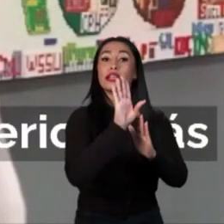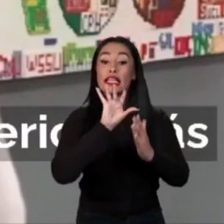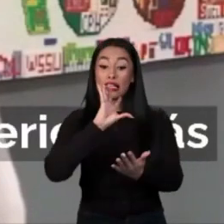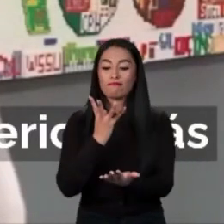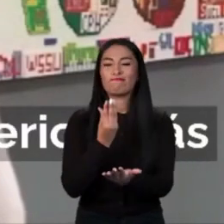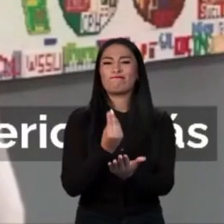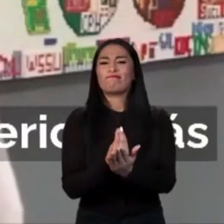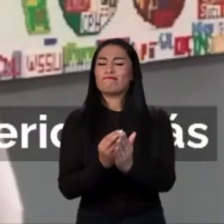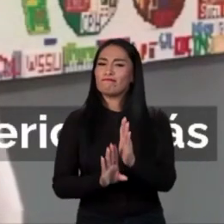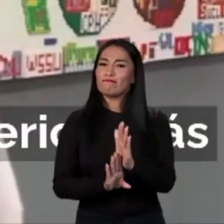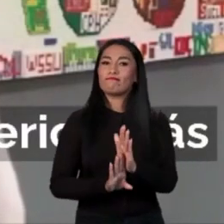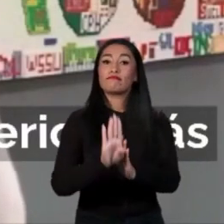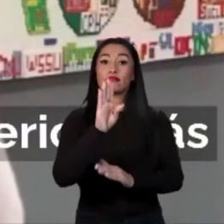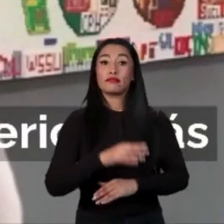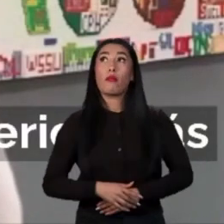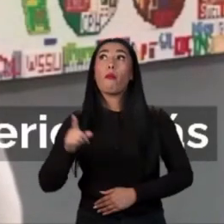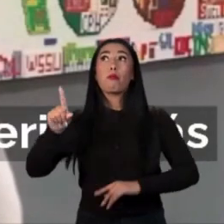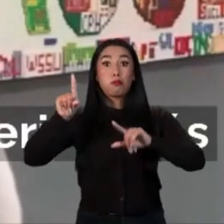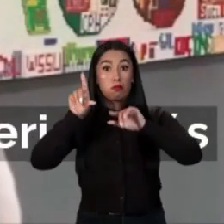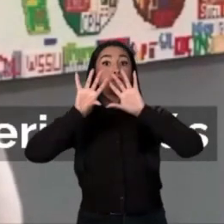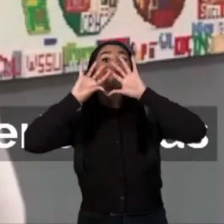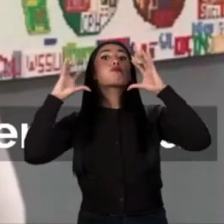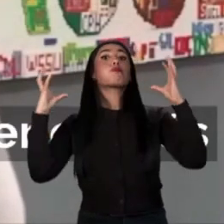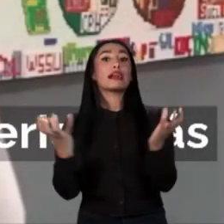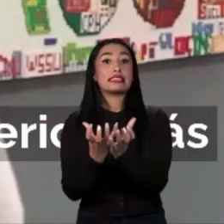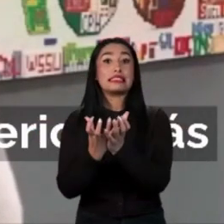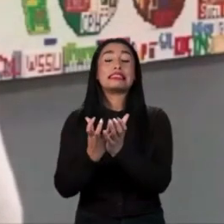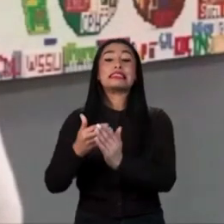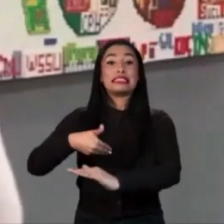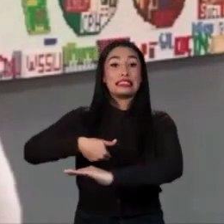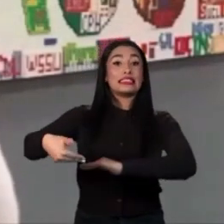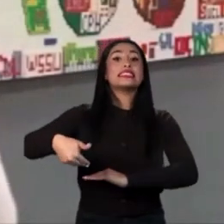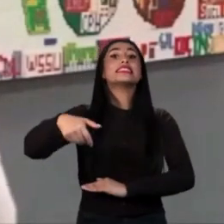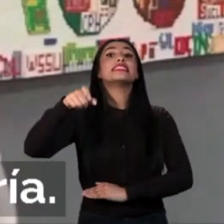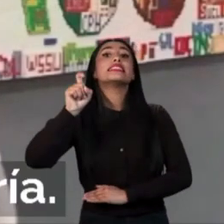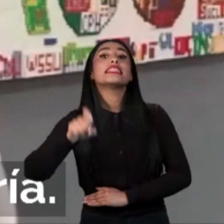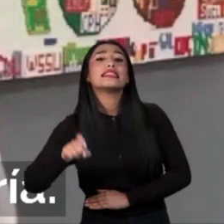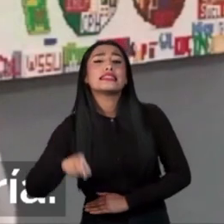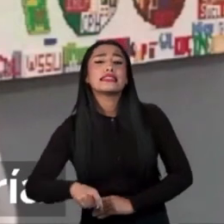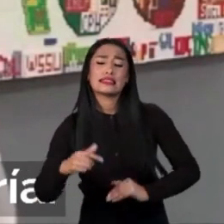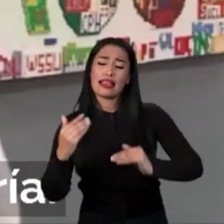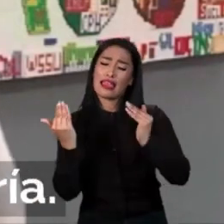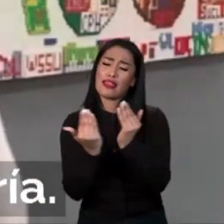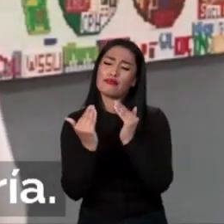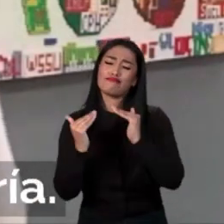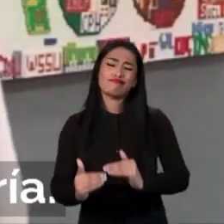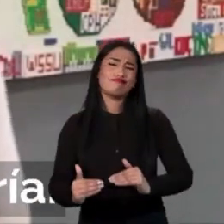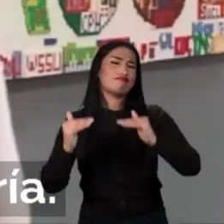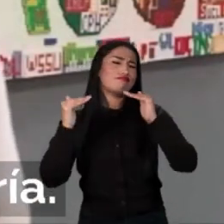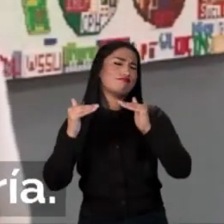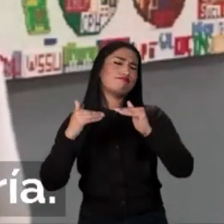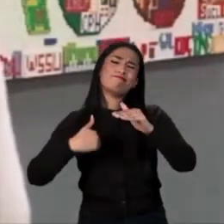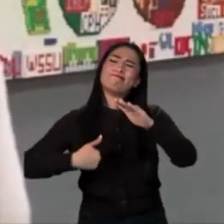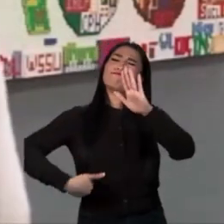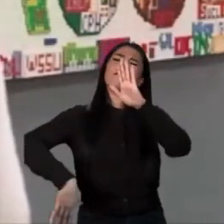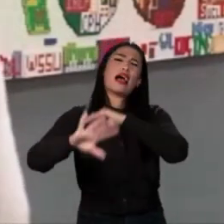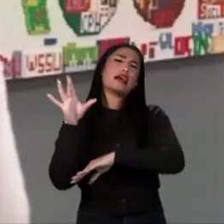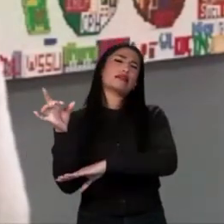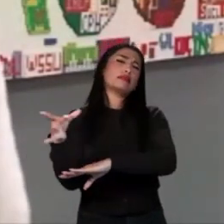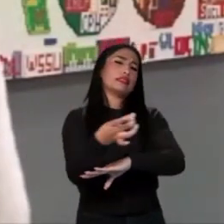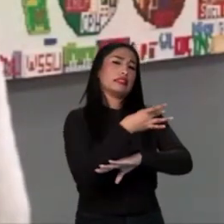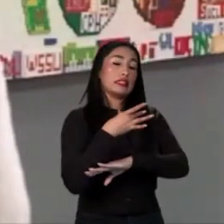needs higher education more than ever before. So that is what I would say.